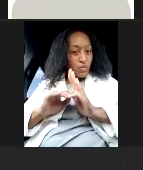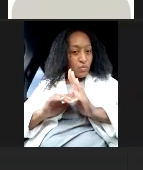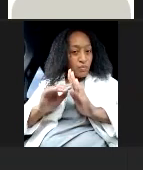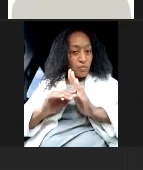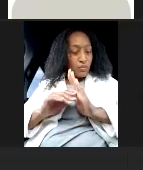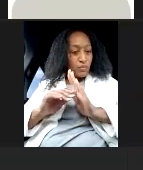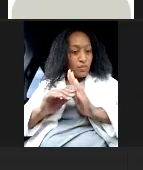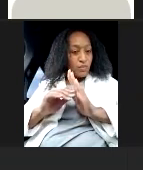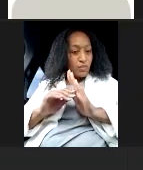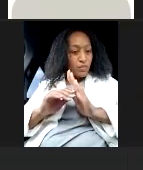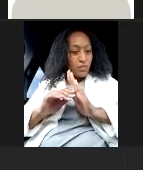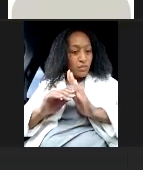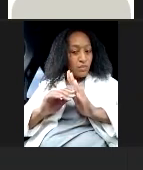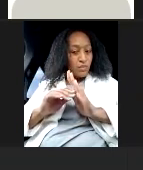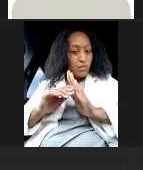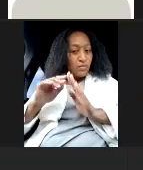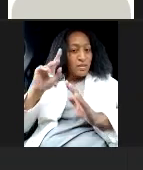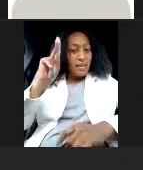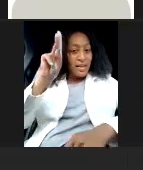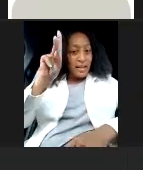Kilograms divided by